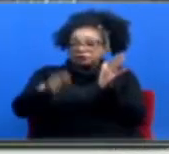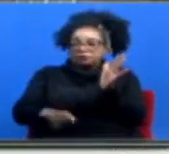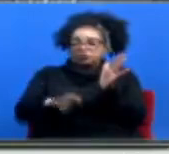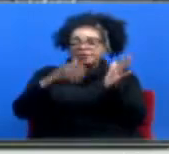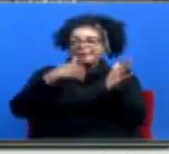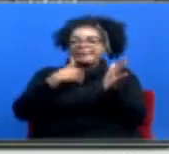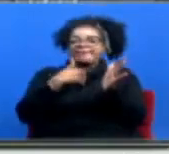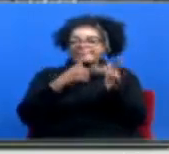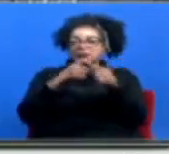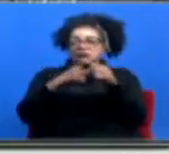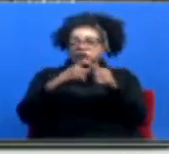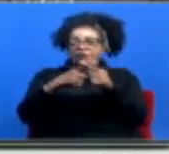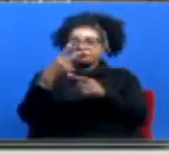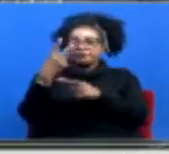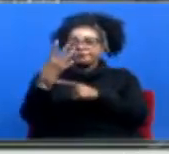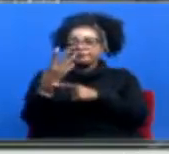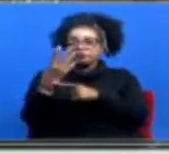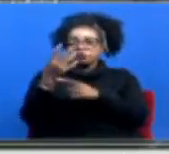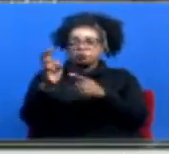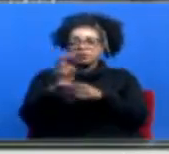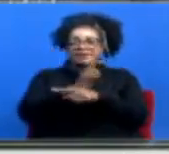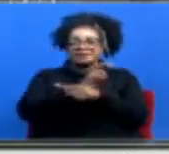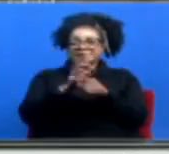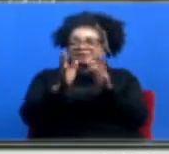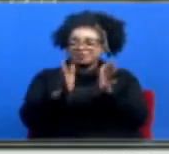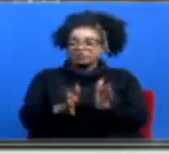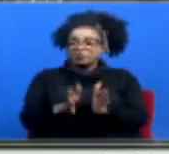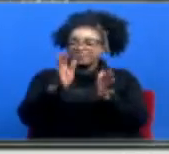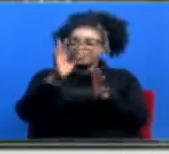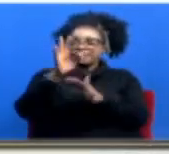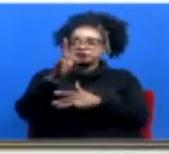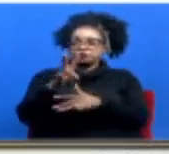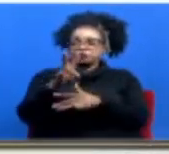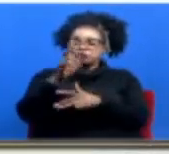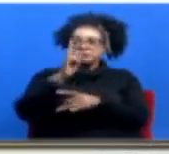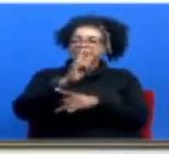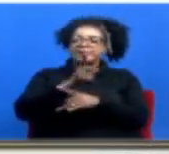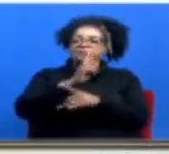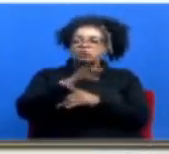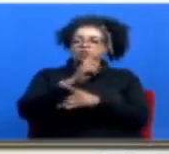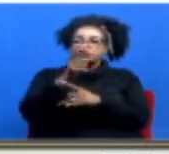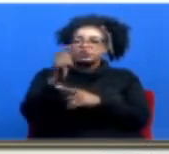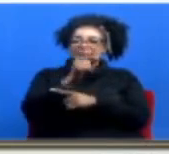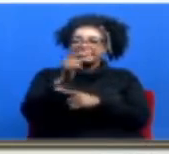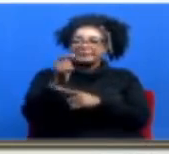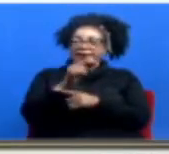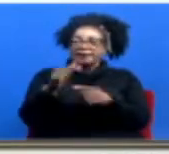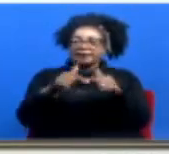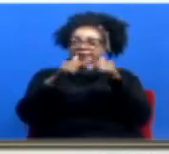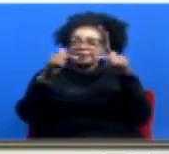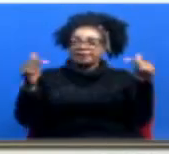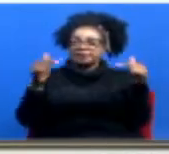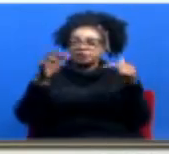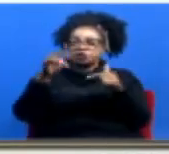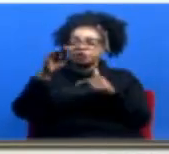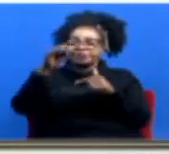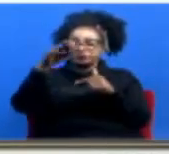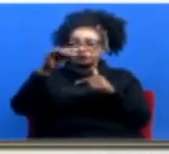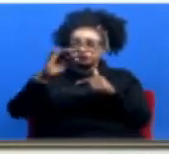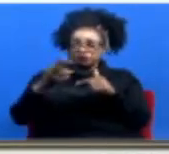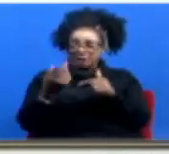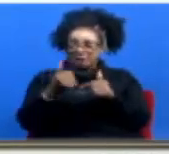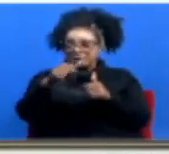total of 24 witnesses out of an initial 32 summoned to testify against Rotich and his co-accused. In